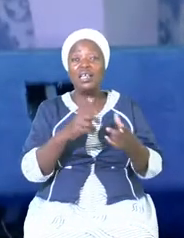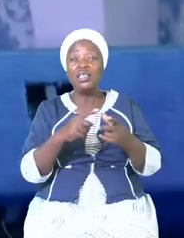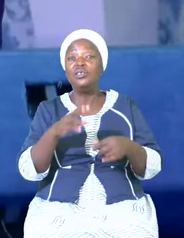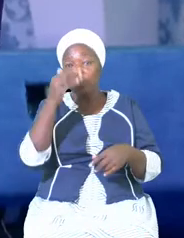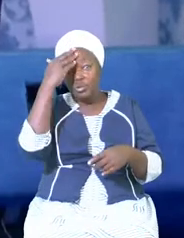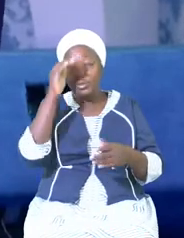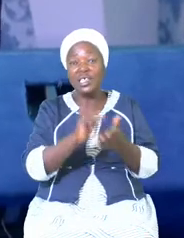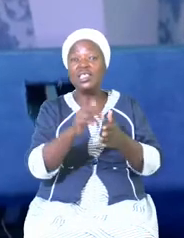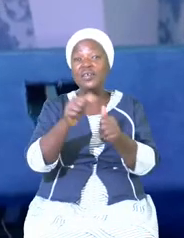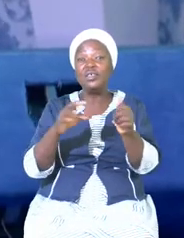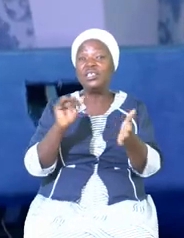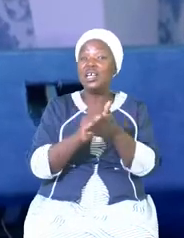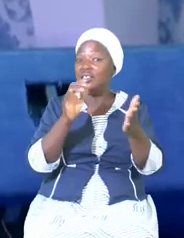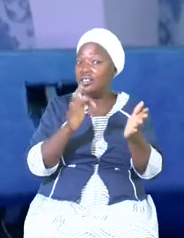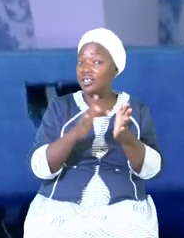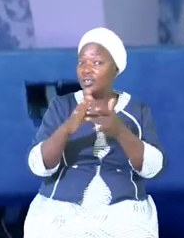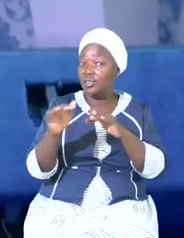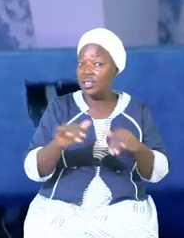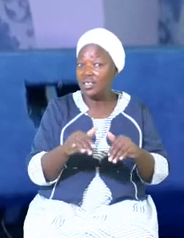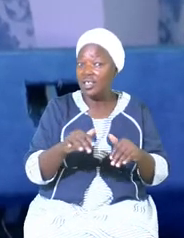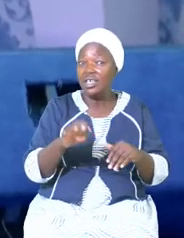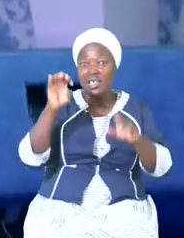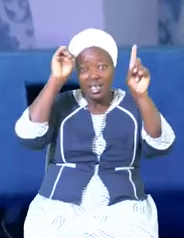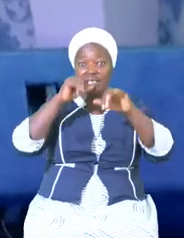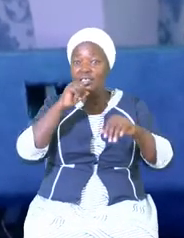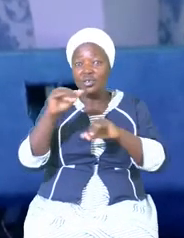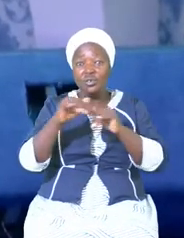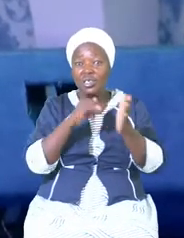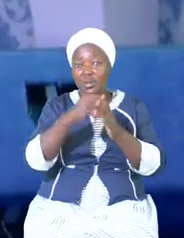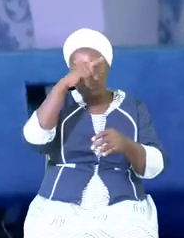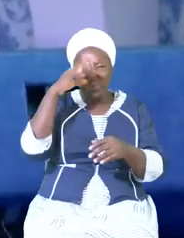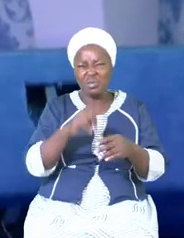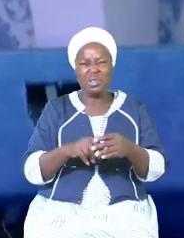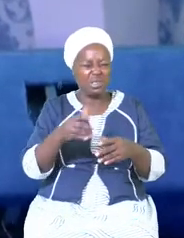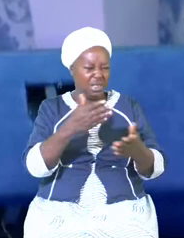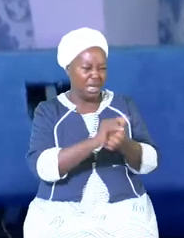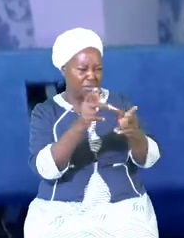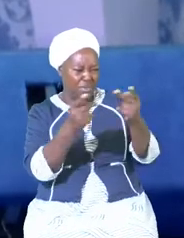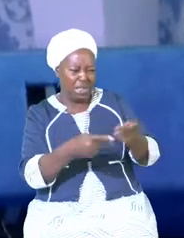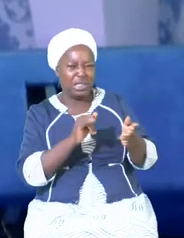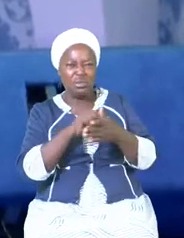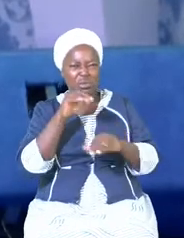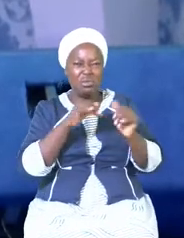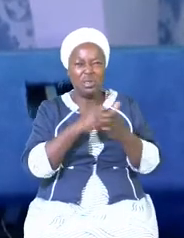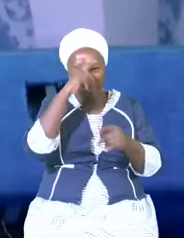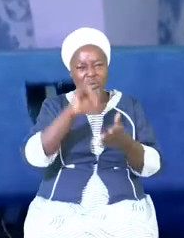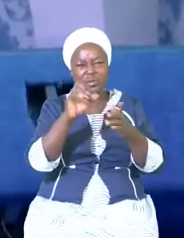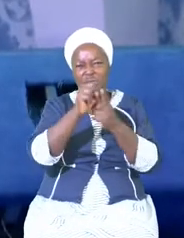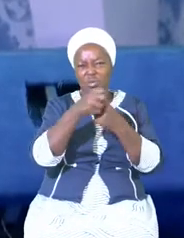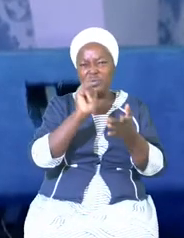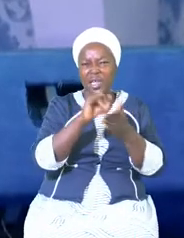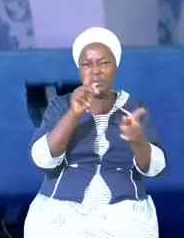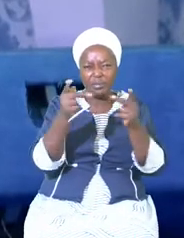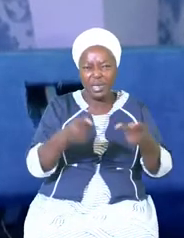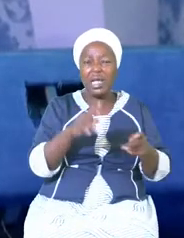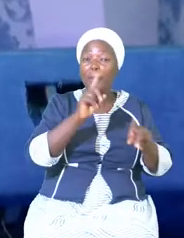did, he didn't do it because of the atmosphere in that place. He didn't do it because of the situation in that place. He did it that